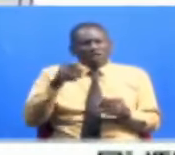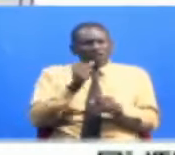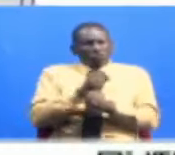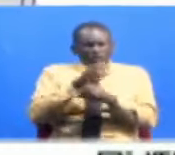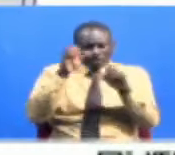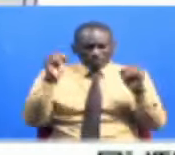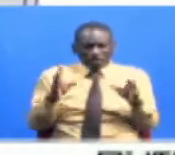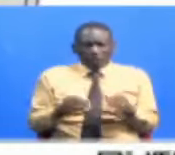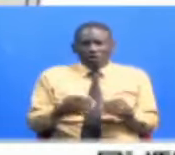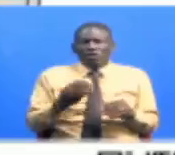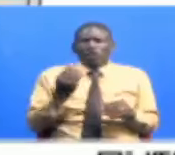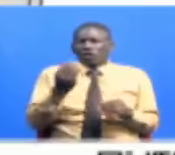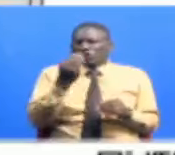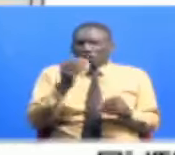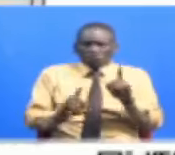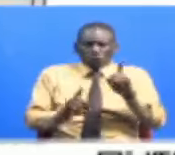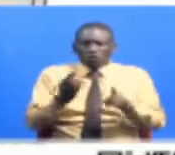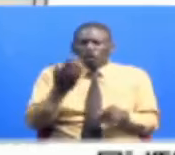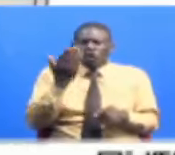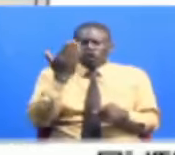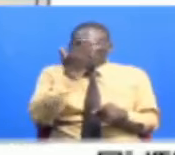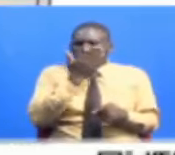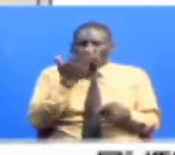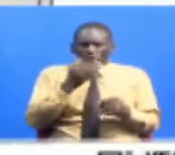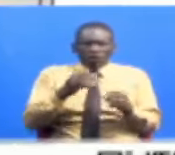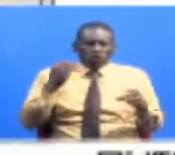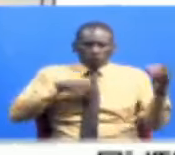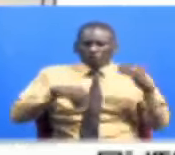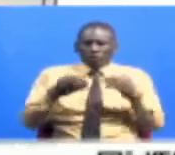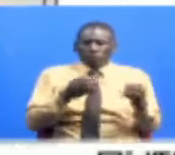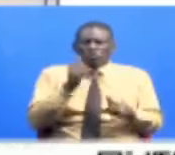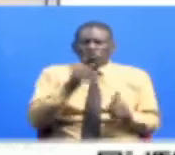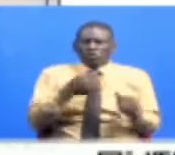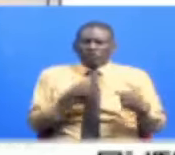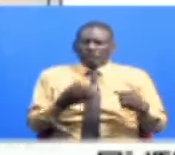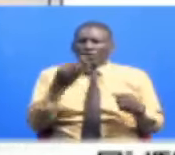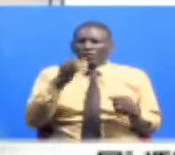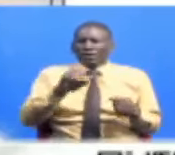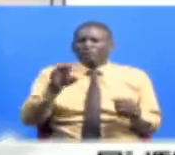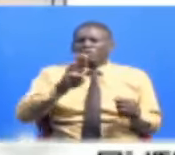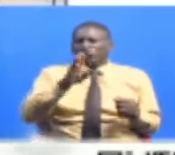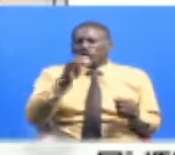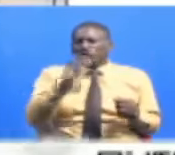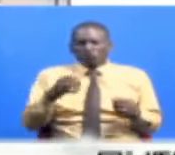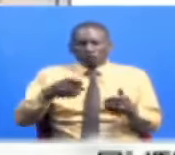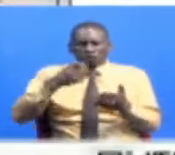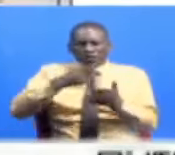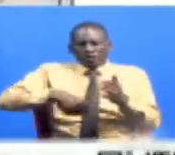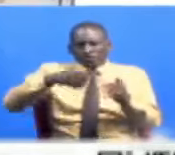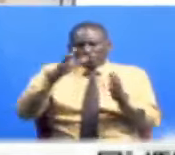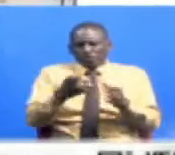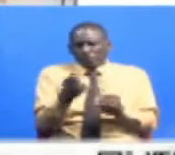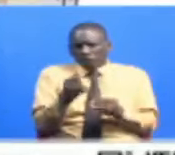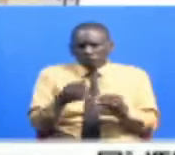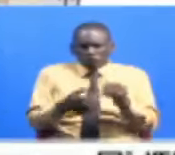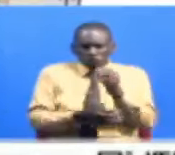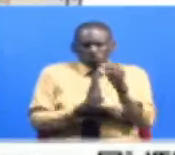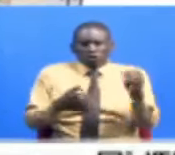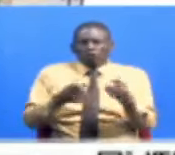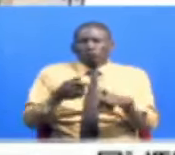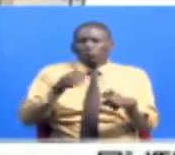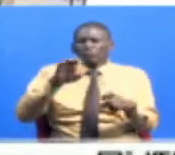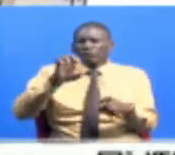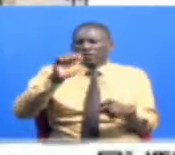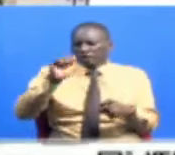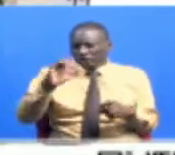The edible oil scam, which hit headlines with 30 billion shillings taxpayers' money believed to have been looted, according to EACC,